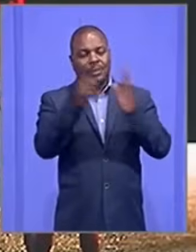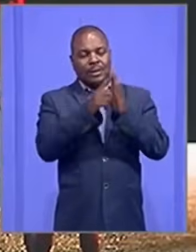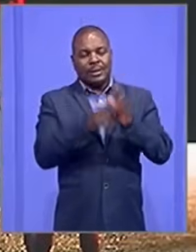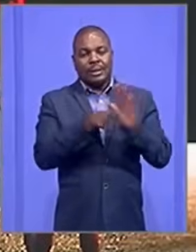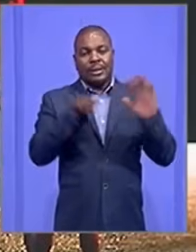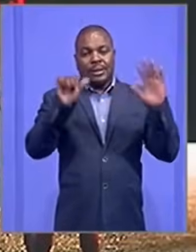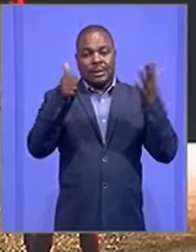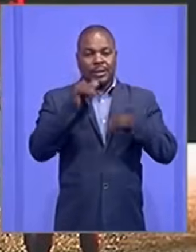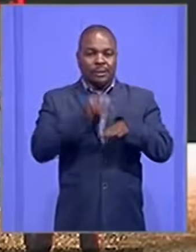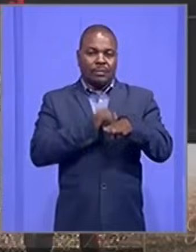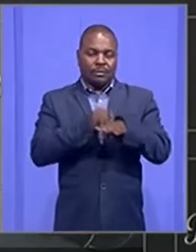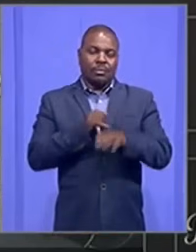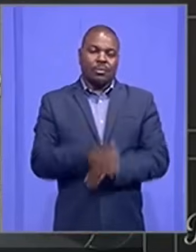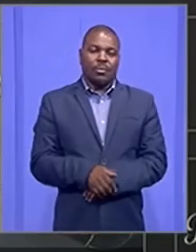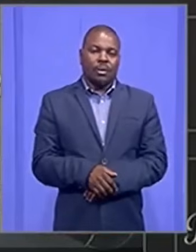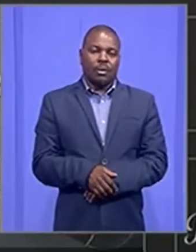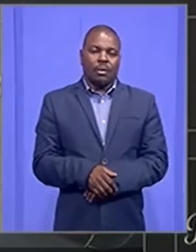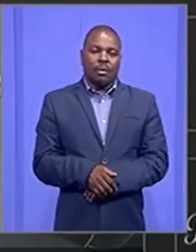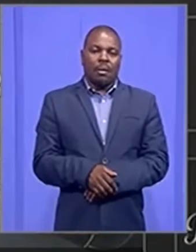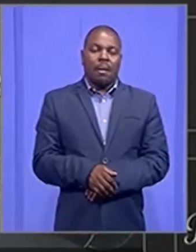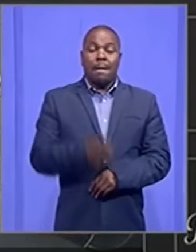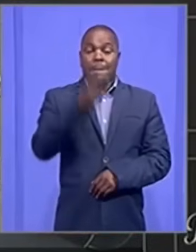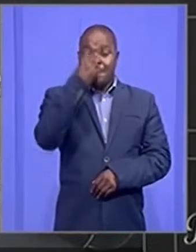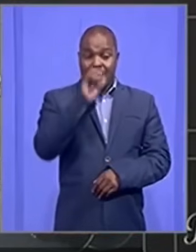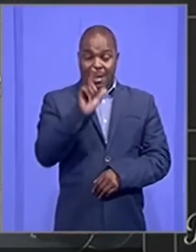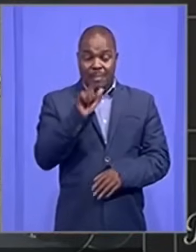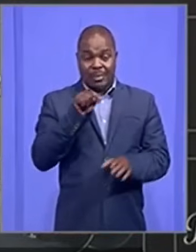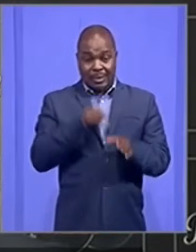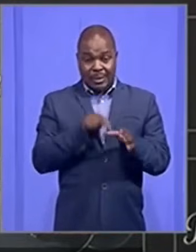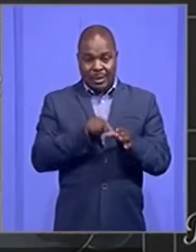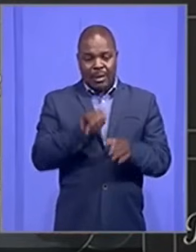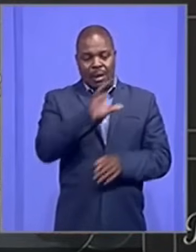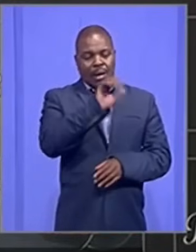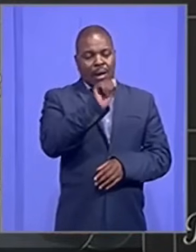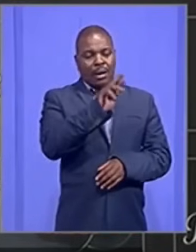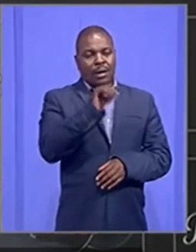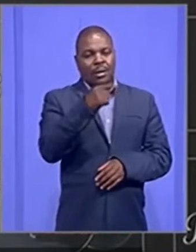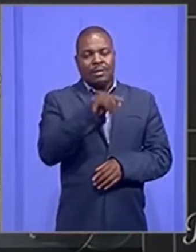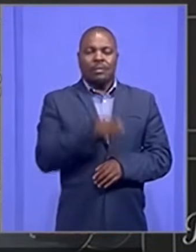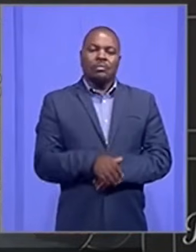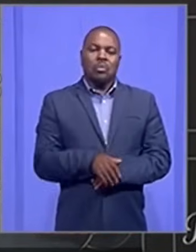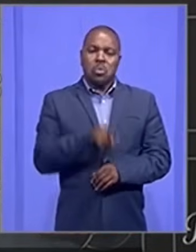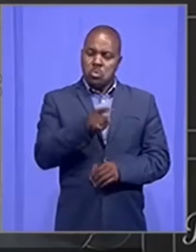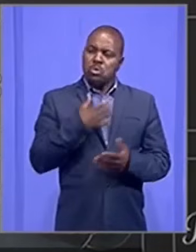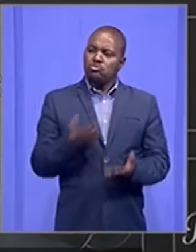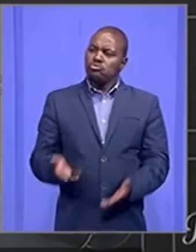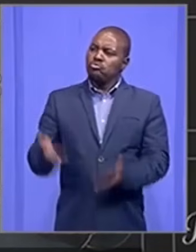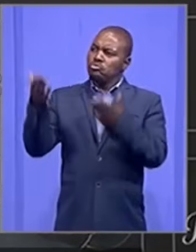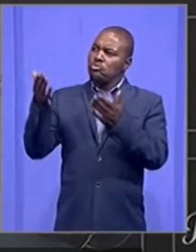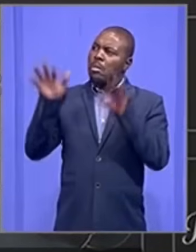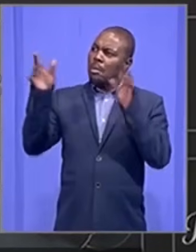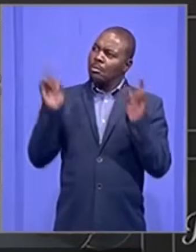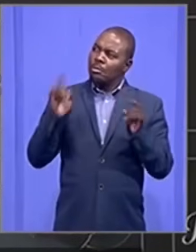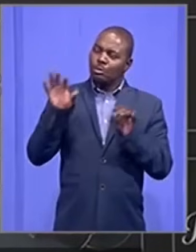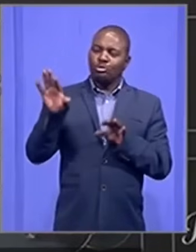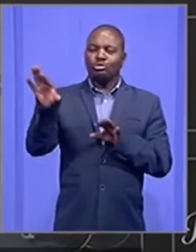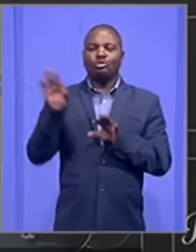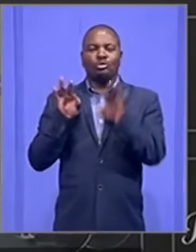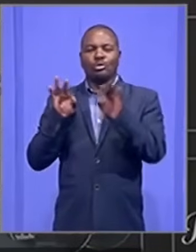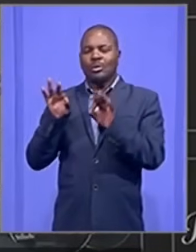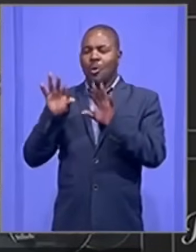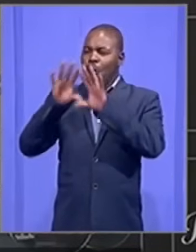January. Carling Black Label remains, as you say, innovative, is we are allowing fans to choose an all-star team,